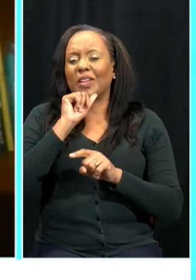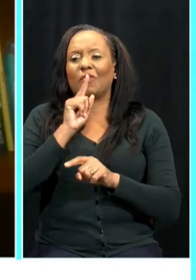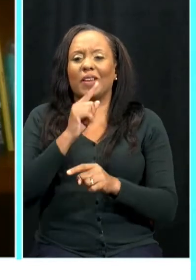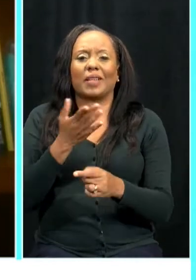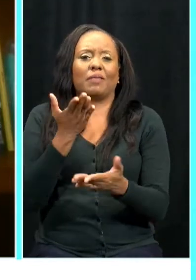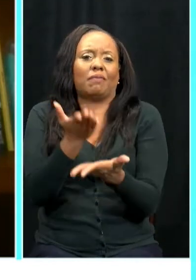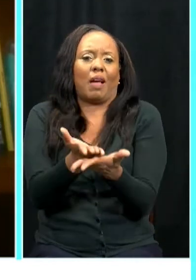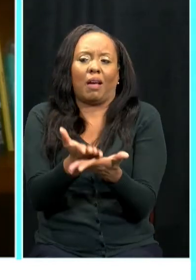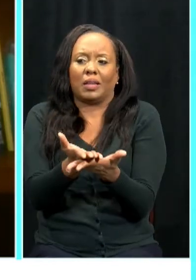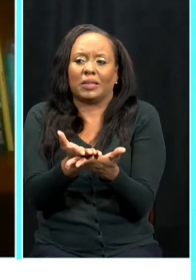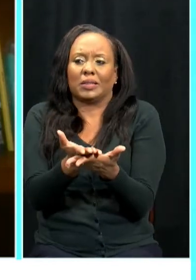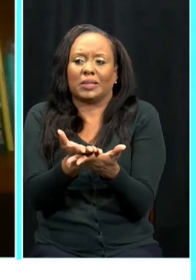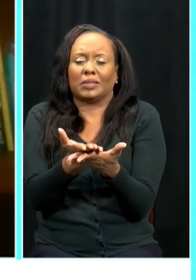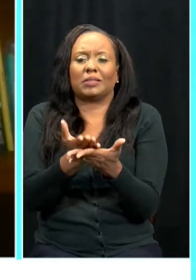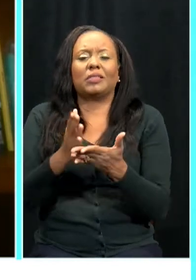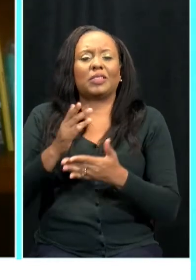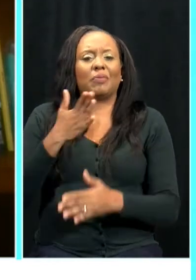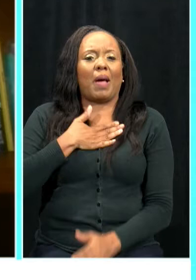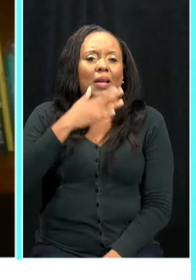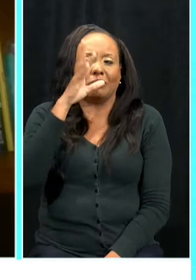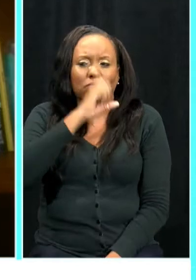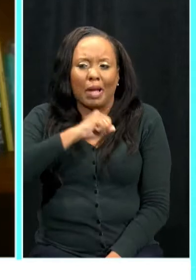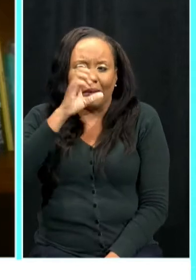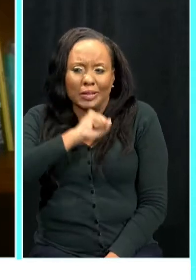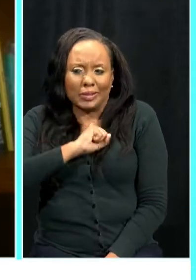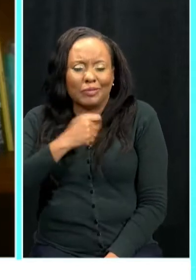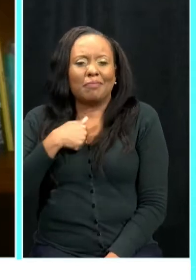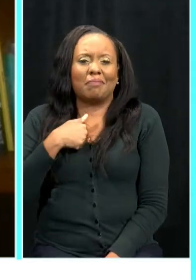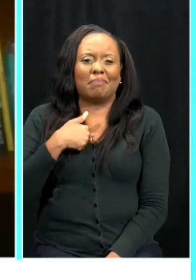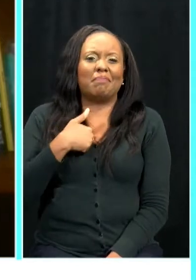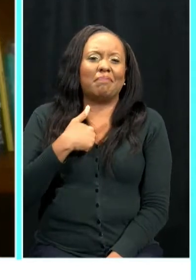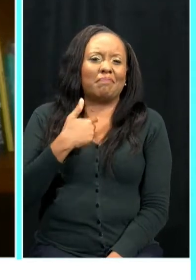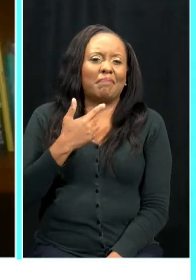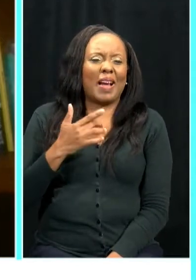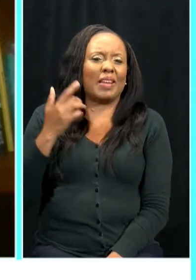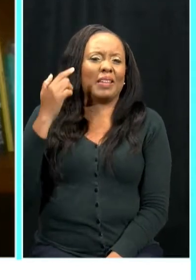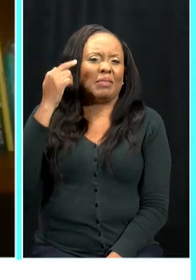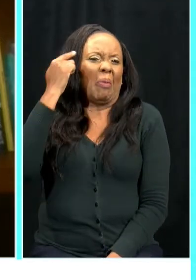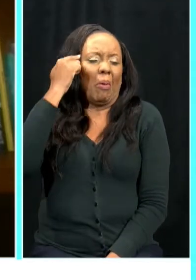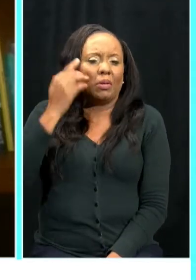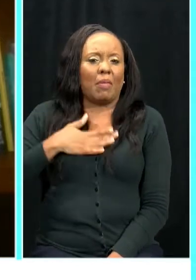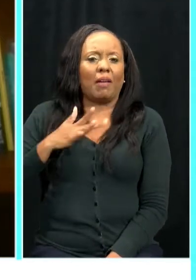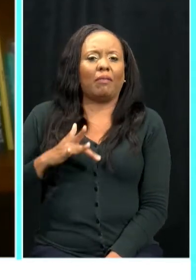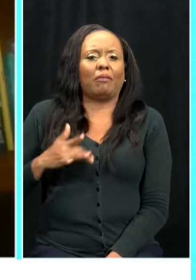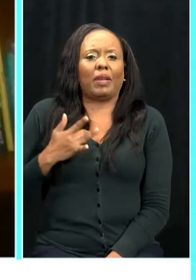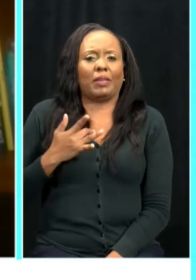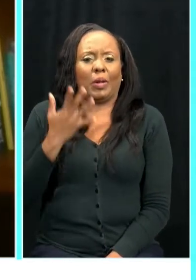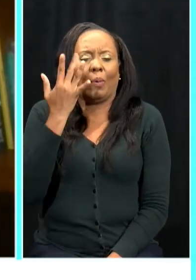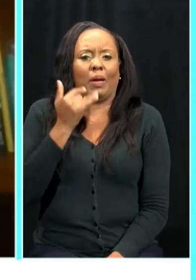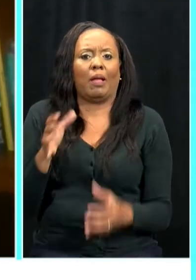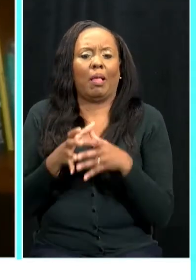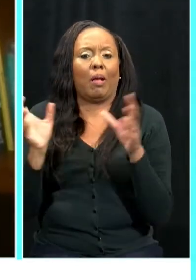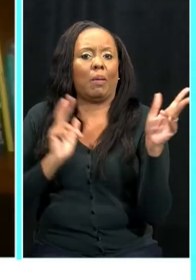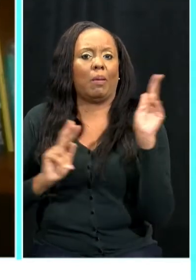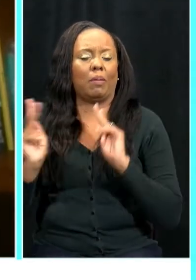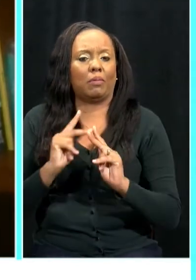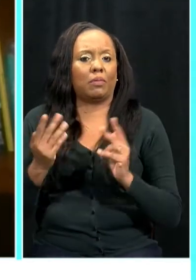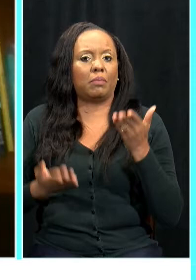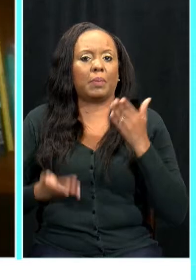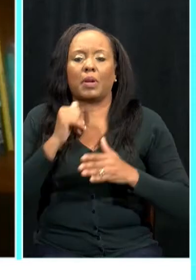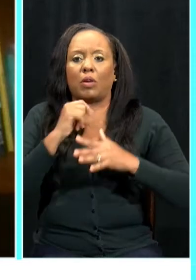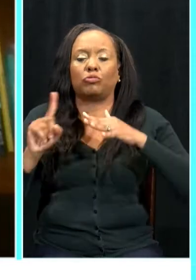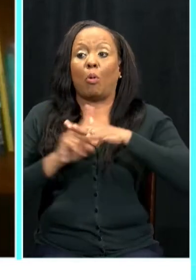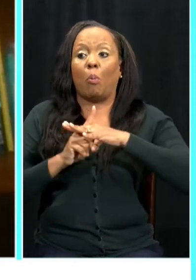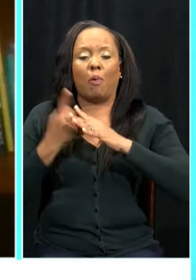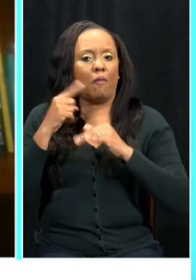broad theoretical assumptions as to why we may see a low poll. And I think in this context, the parties would have to work extra hard